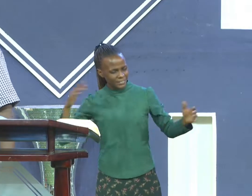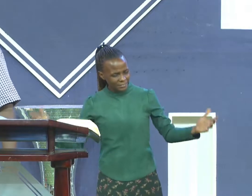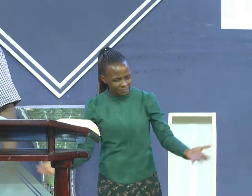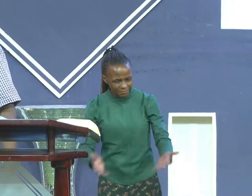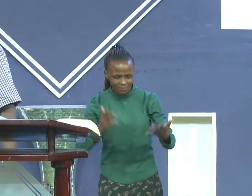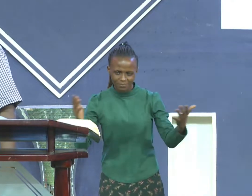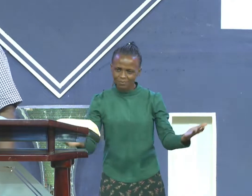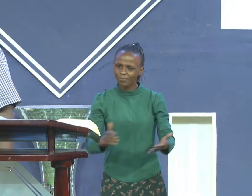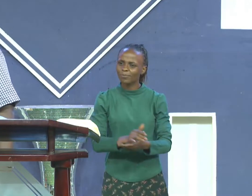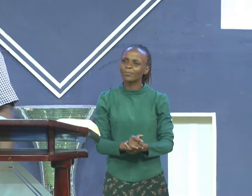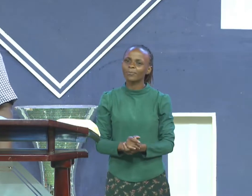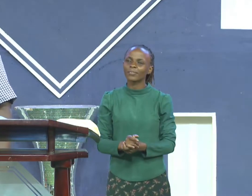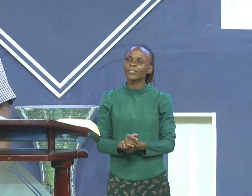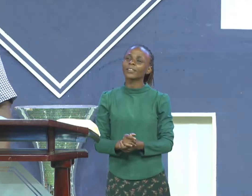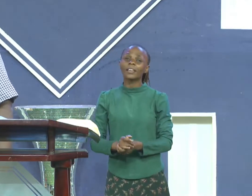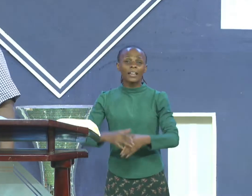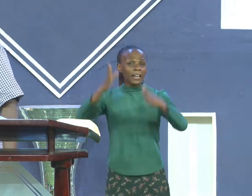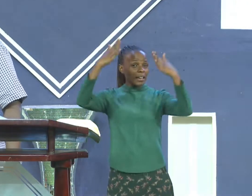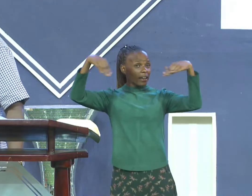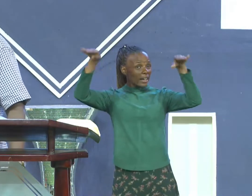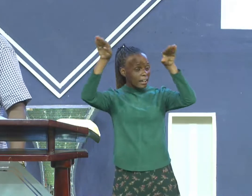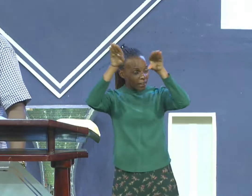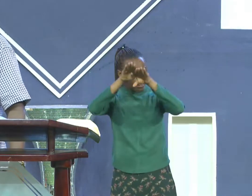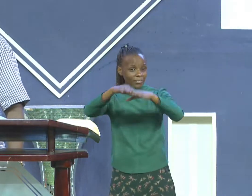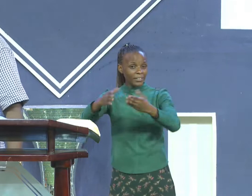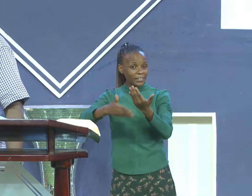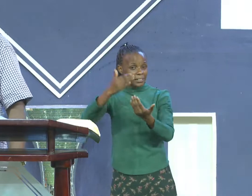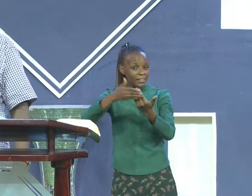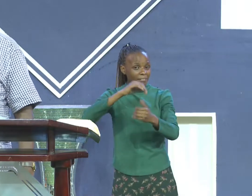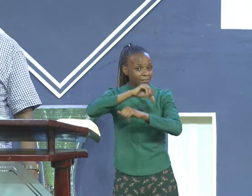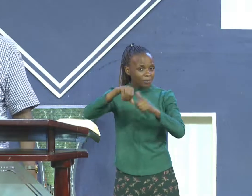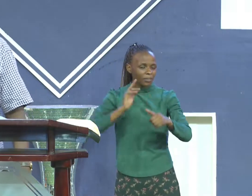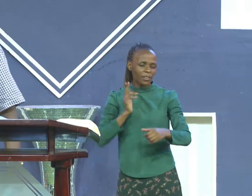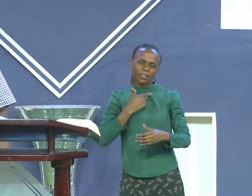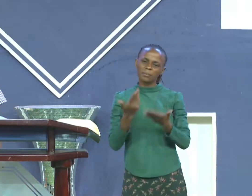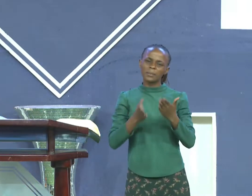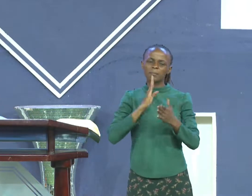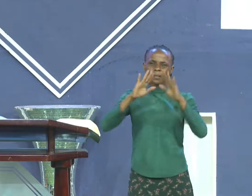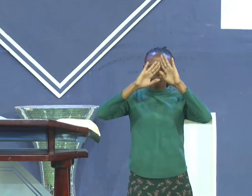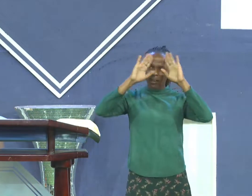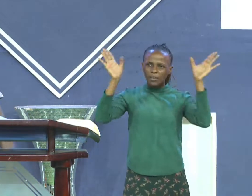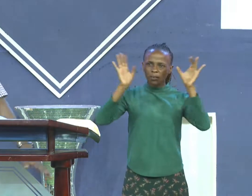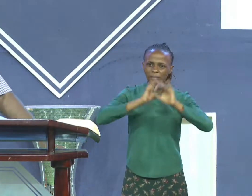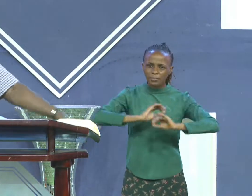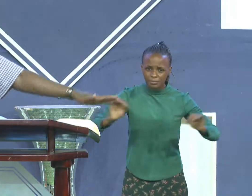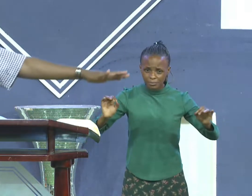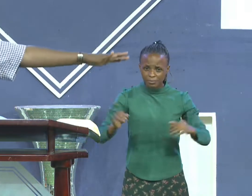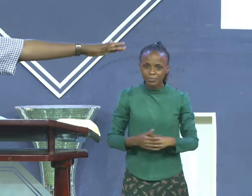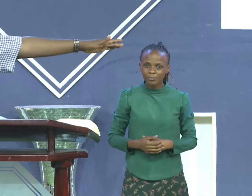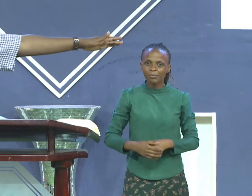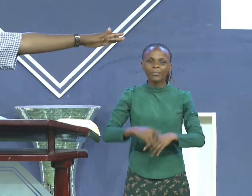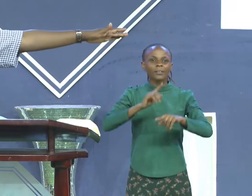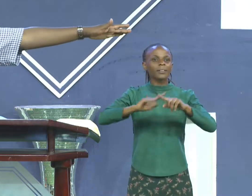so encouraged. Ng'eggulu litufaako. That the heavens are mindful of us. Tuyinza okuba tetumanyi. Probably we do not know. Naye